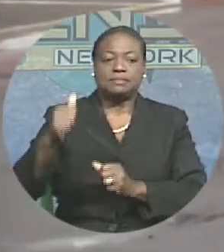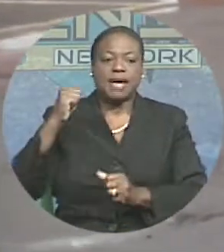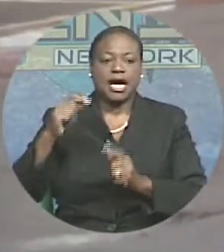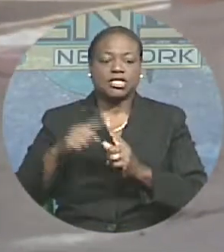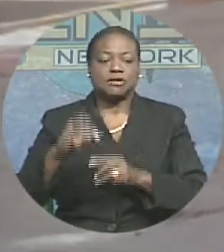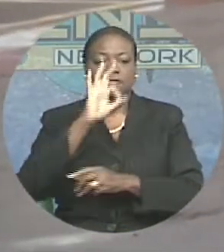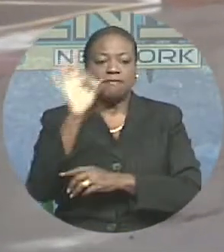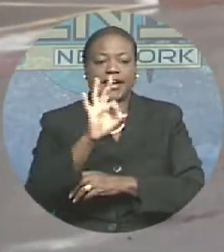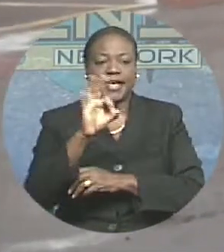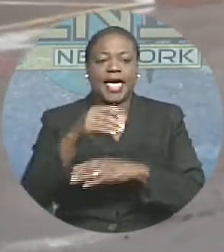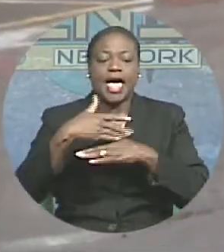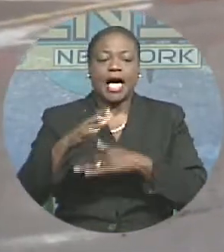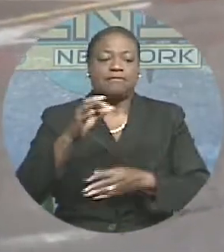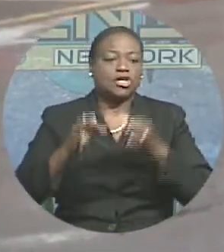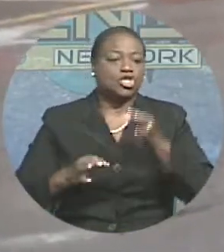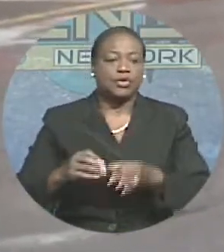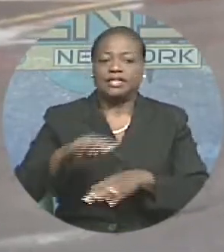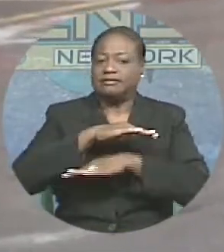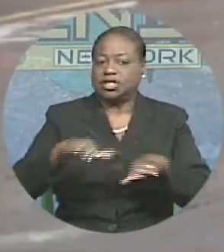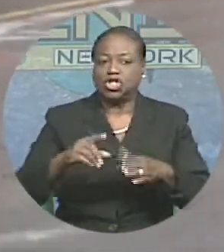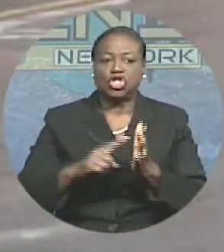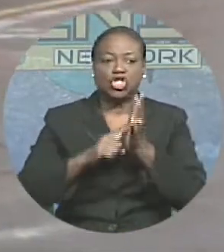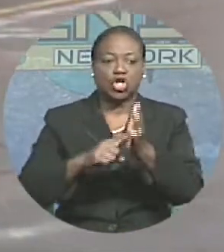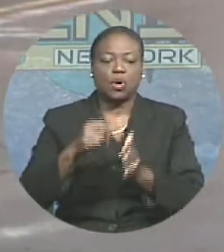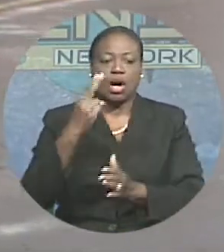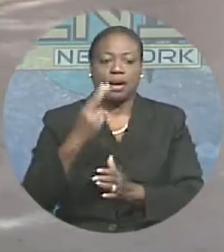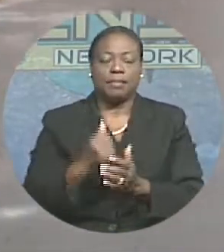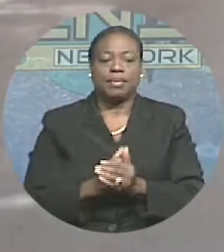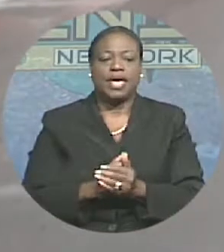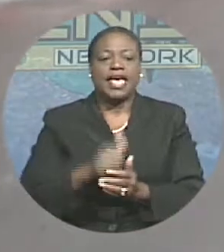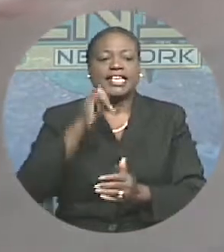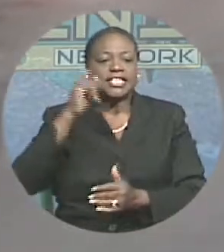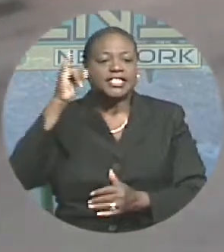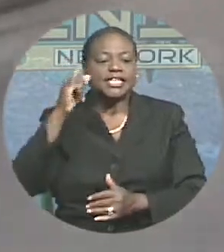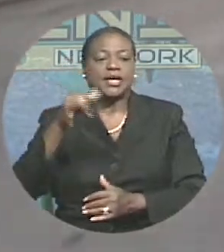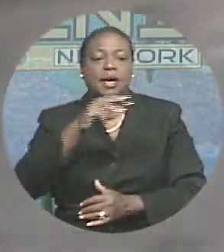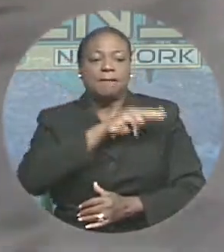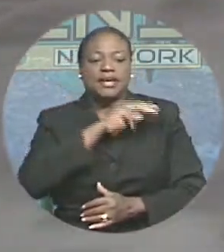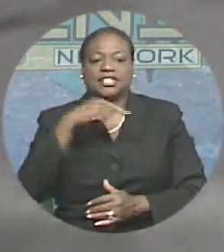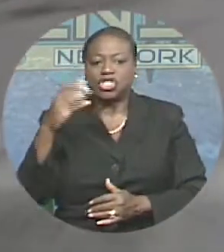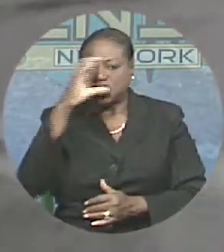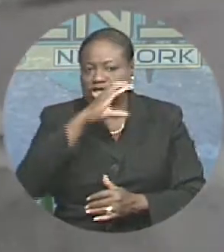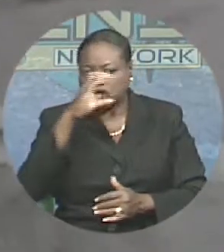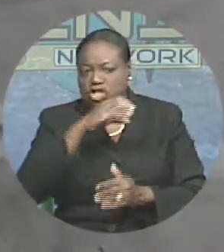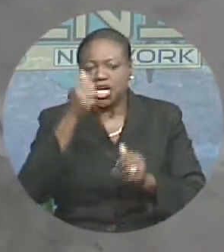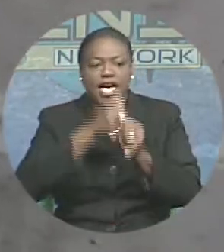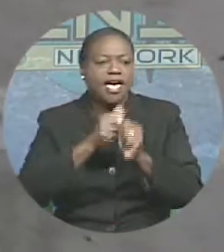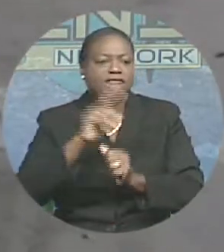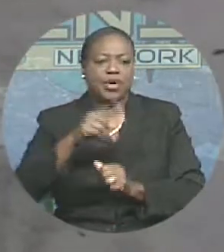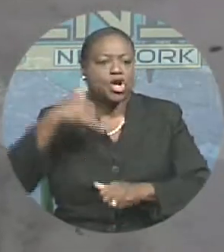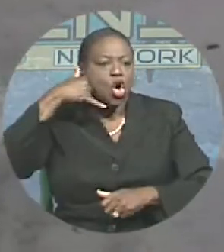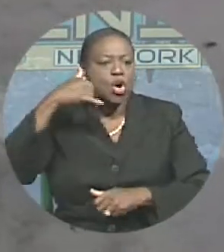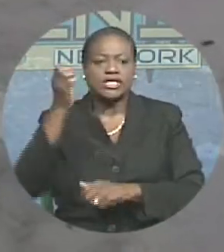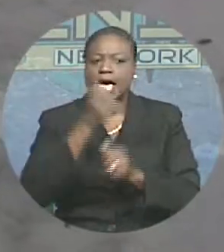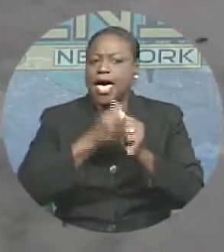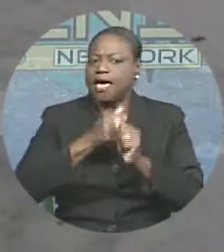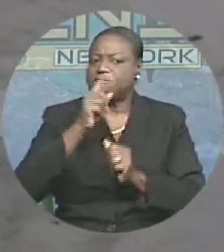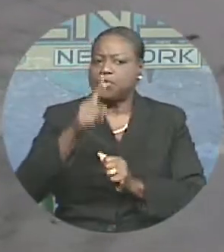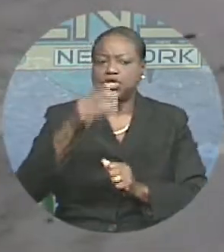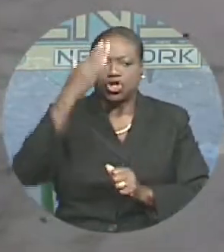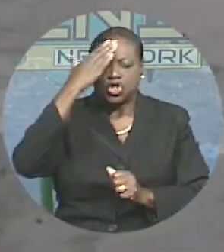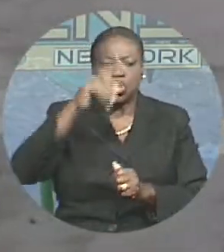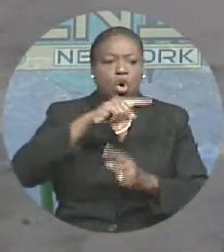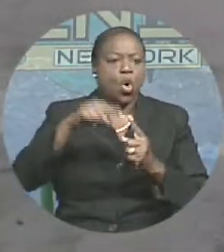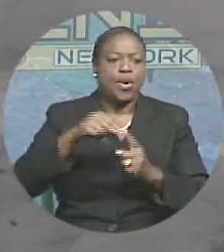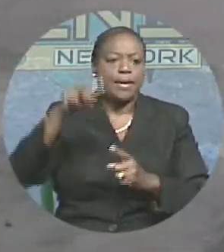Friday after a juror didn't show up. Yesterday, Meadows testified that she searched everywhere and called everyone she knew when Marco